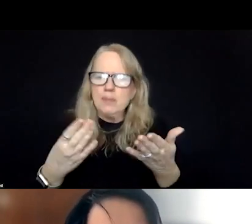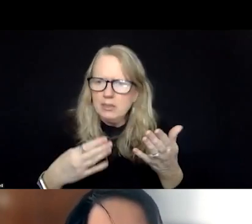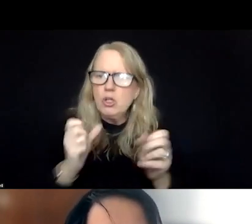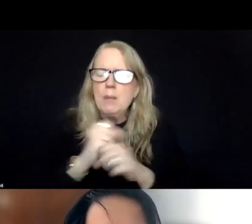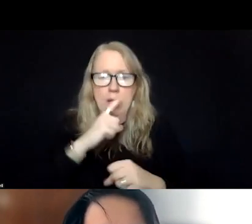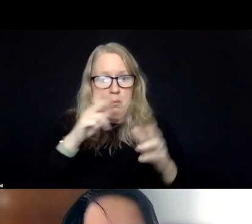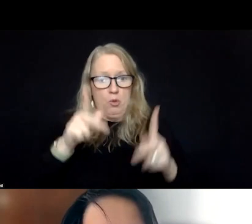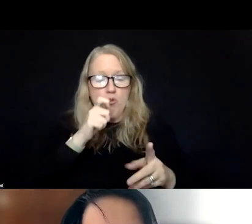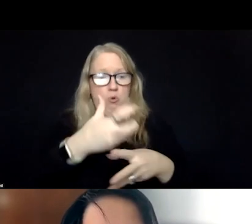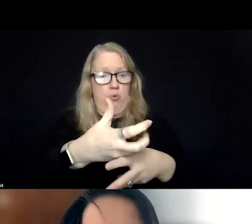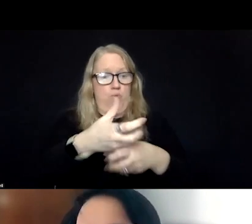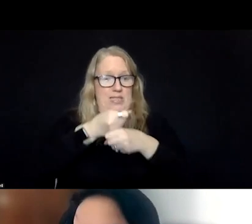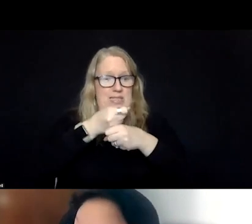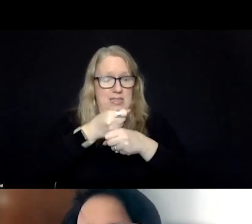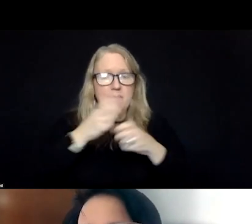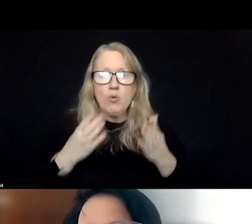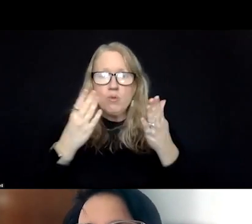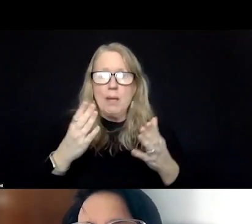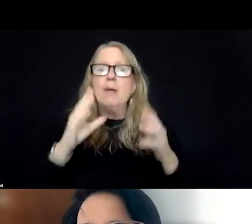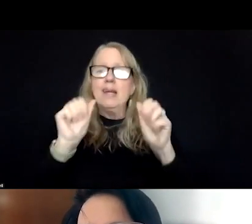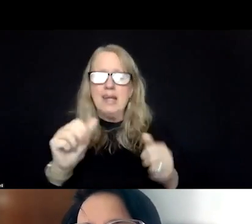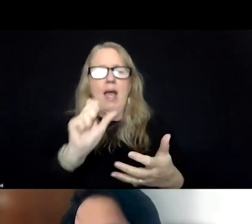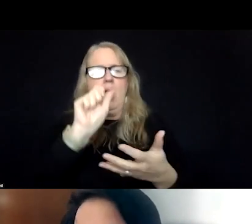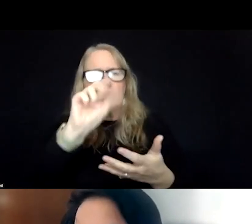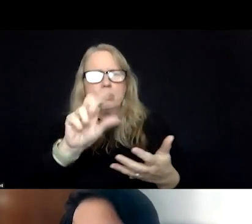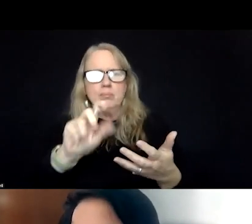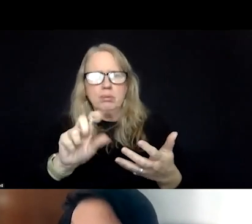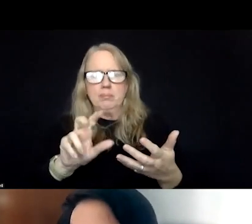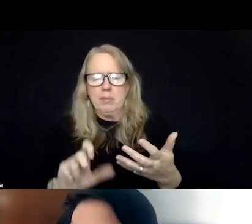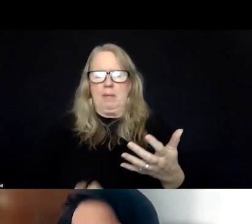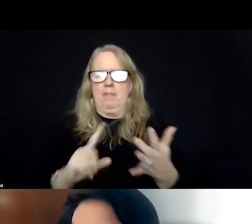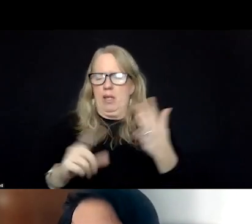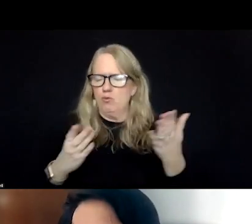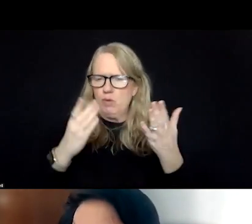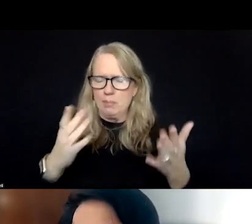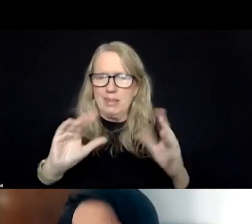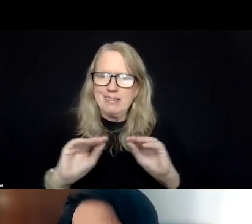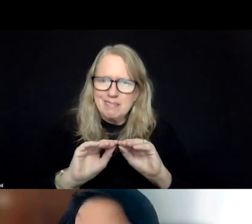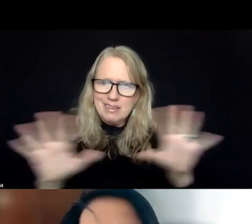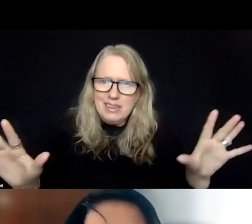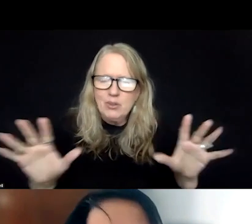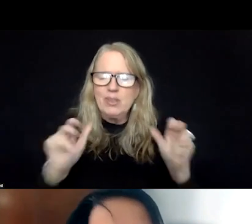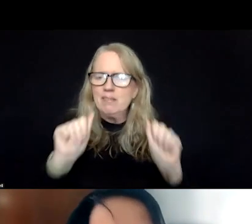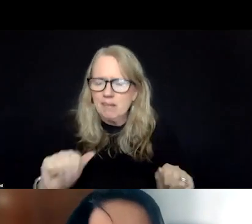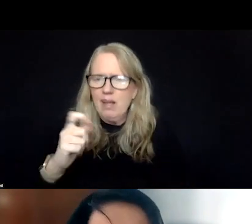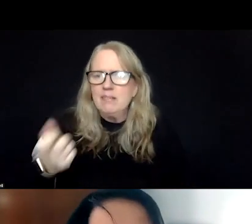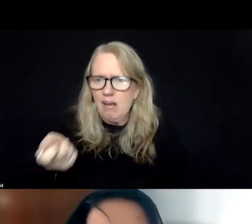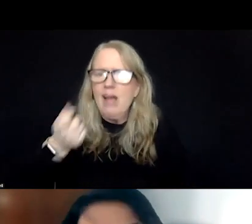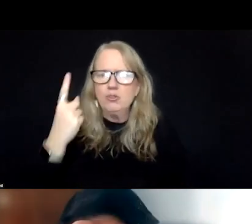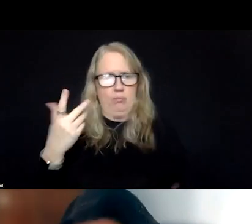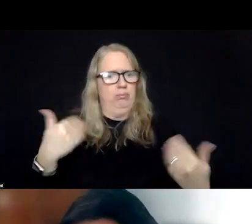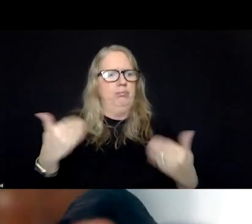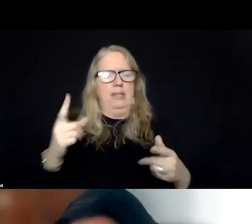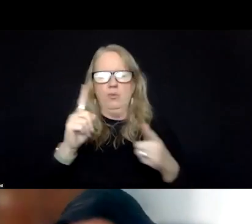person receiving the recommendations can repeat back those steps and recommendations so that's clearly understood. These are really